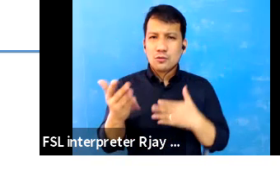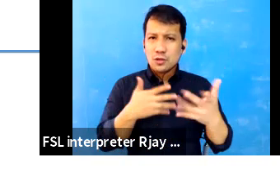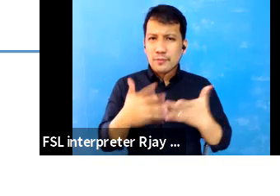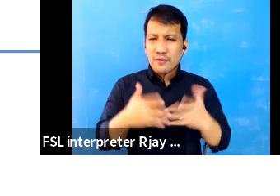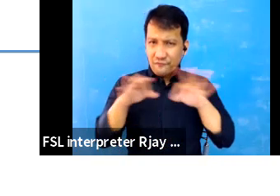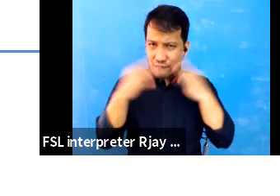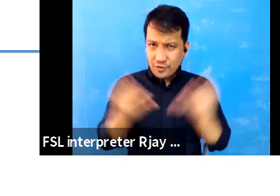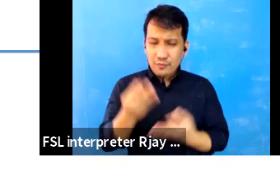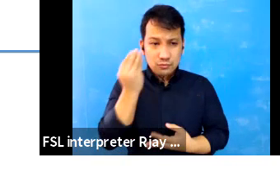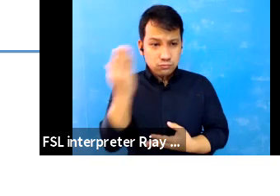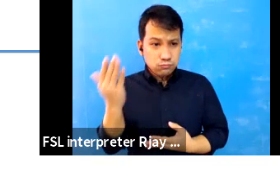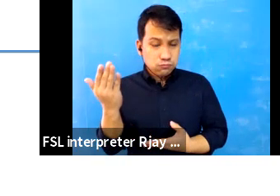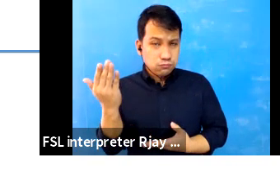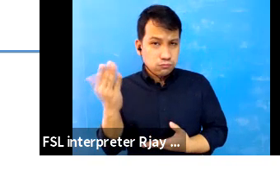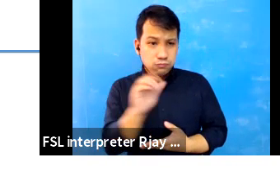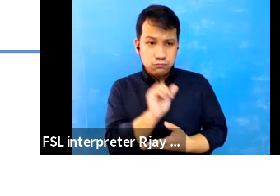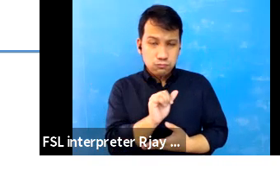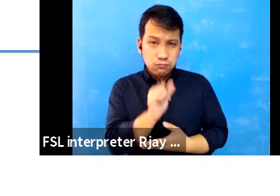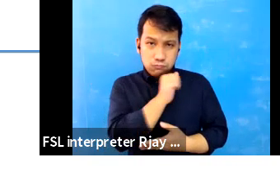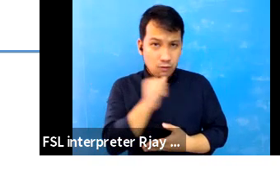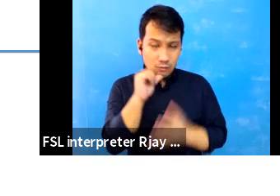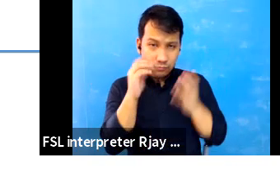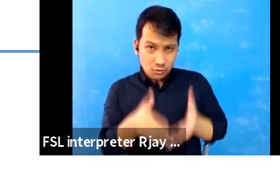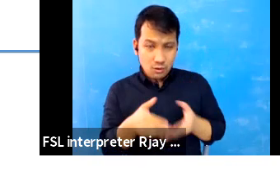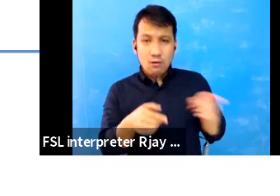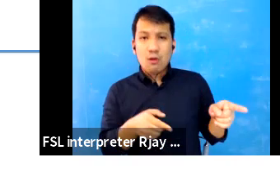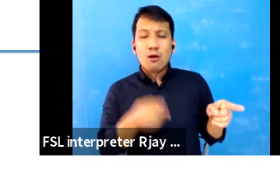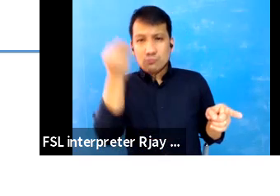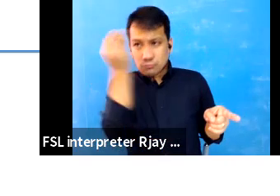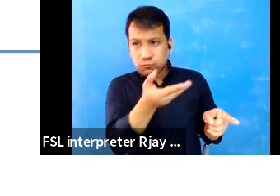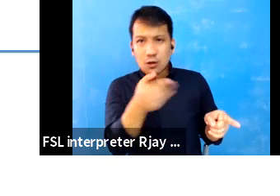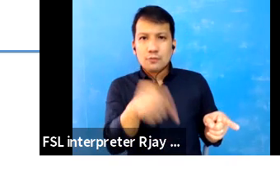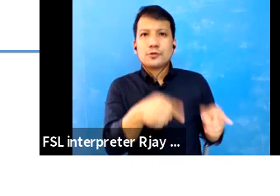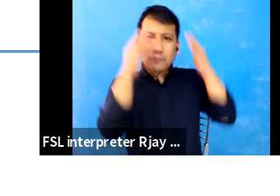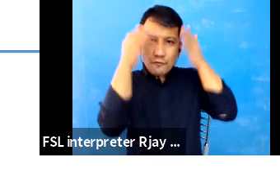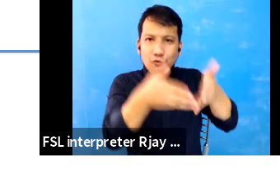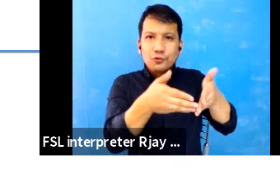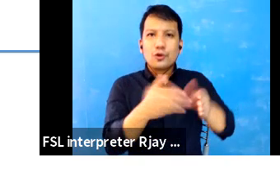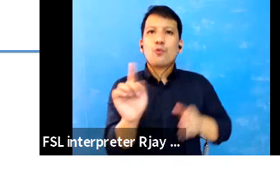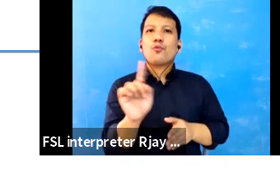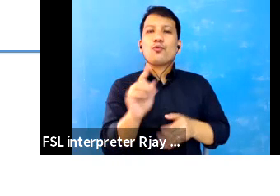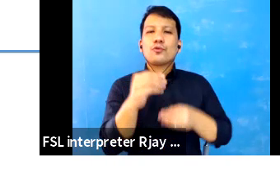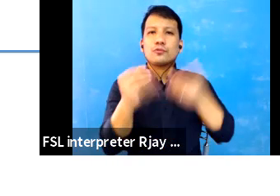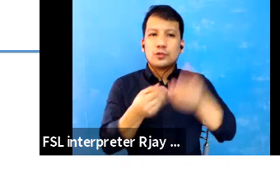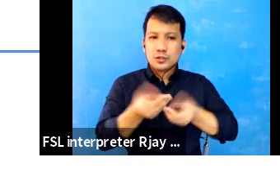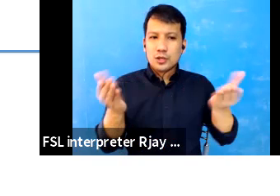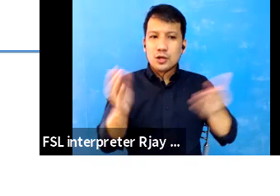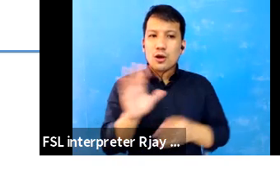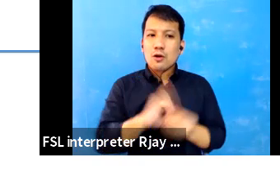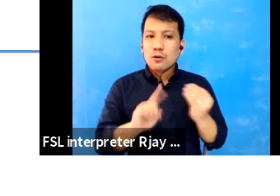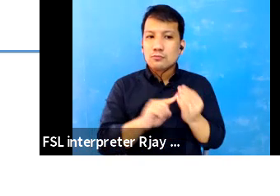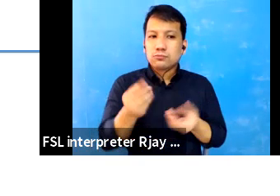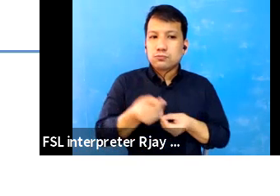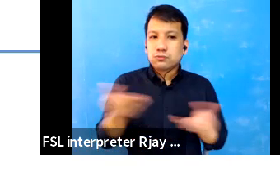families, so that at least the agriculturists can give attention to them in terms of giving seed, in terms of